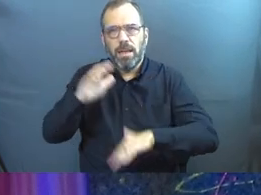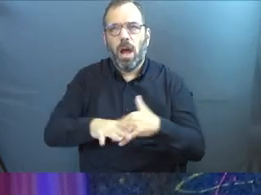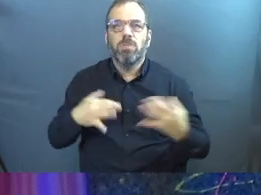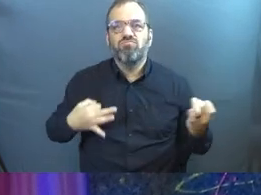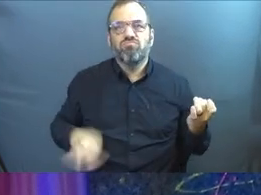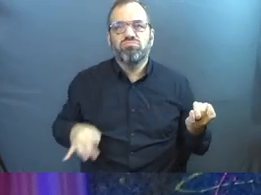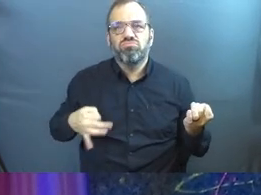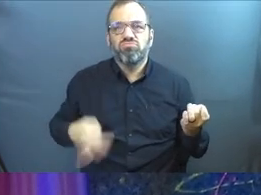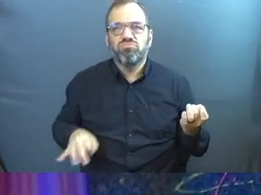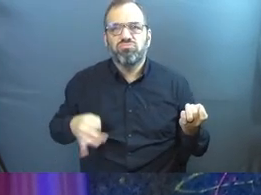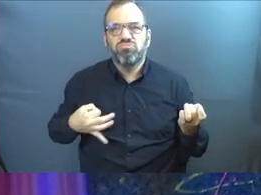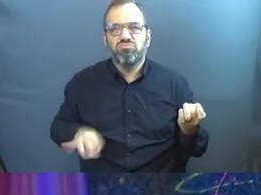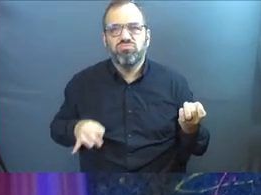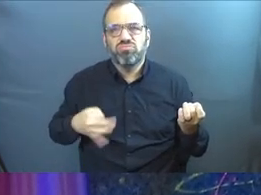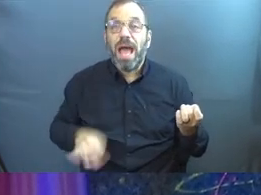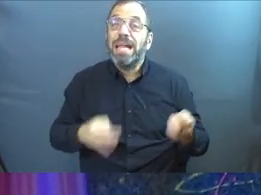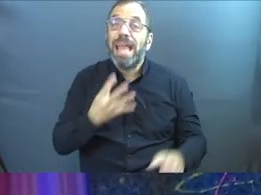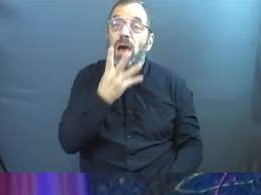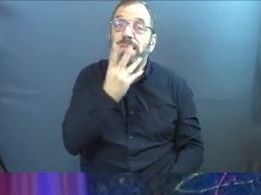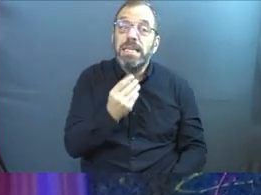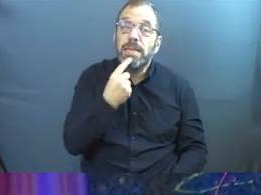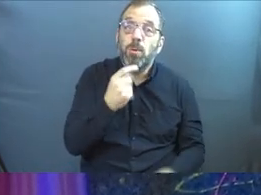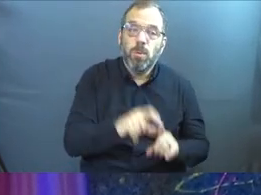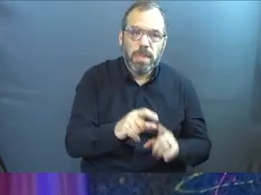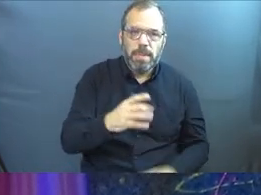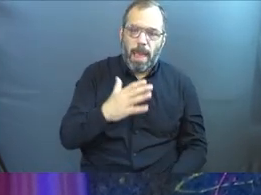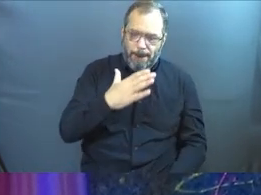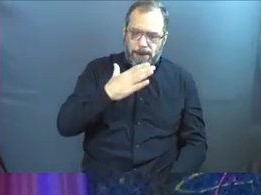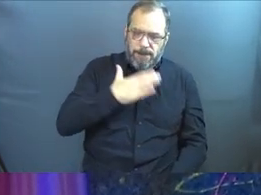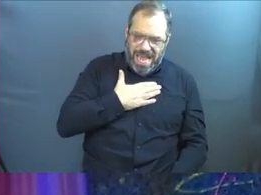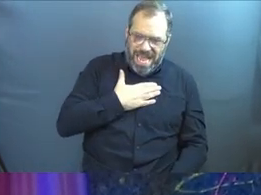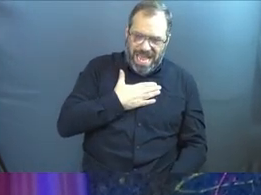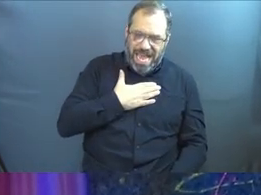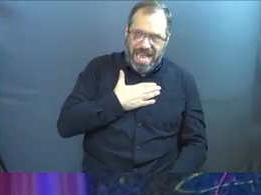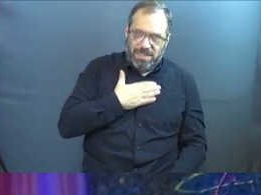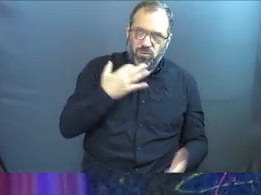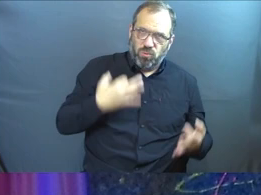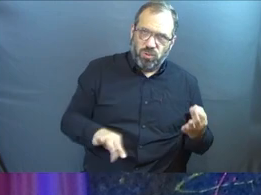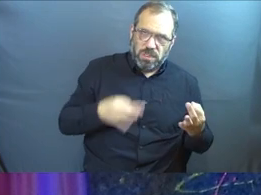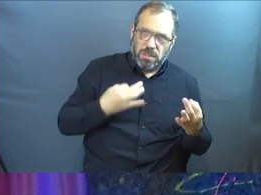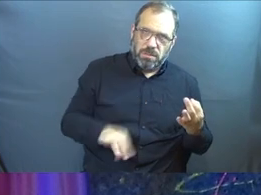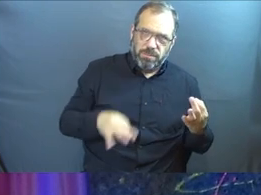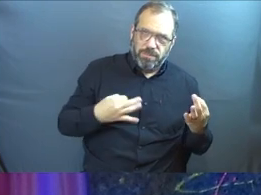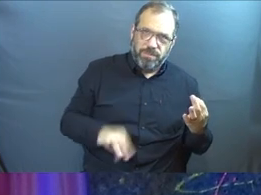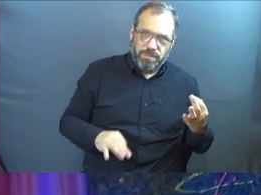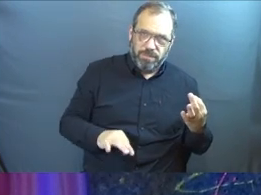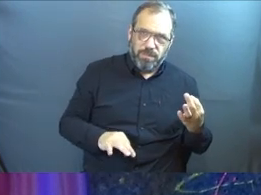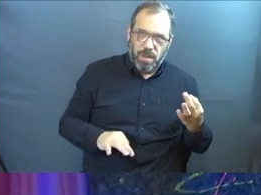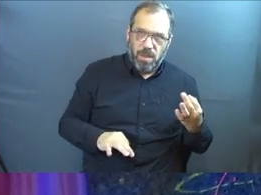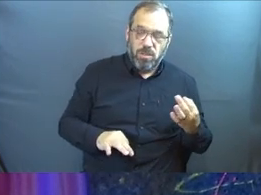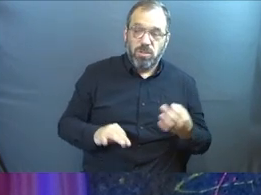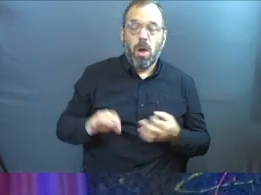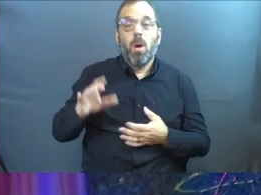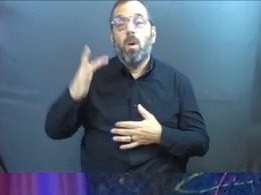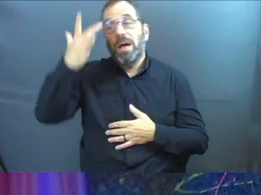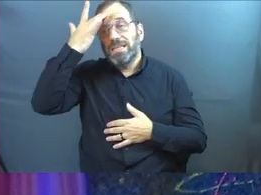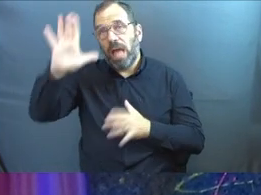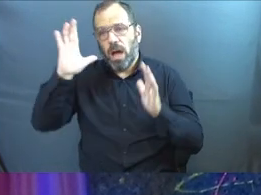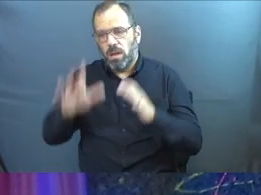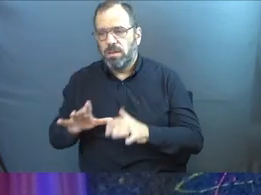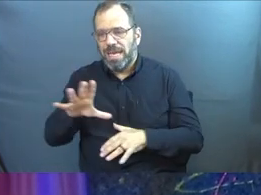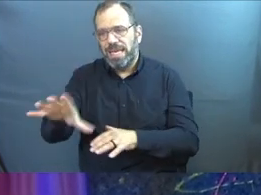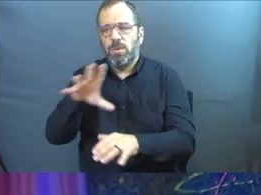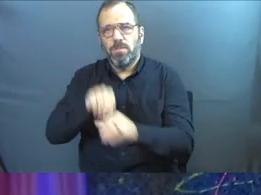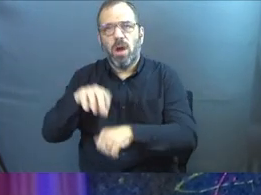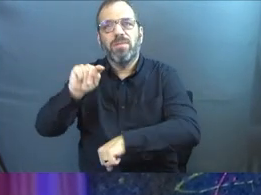string instruments. And the original Hebrew says, my stringed instruments. So scholars believe that he was part